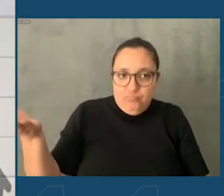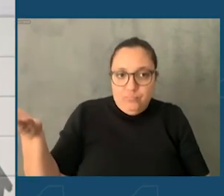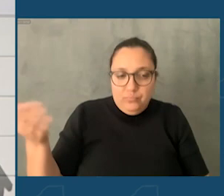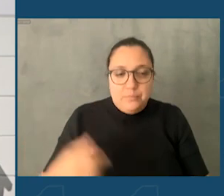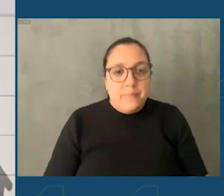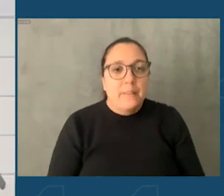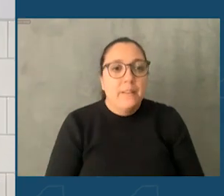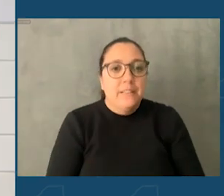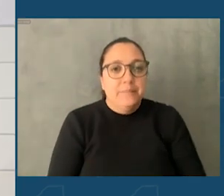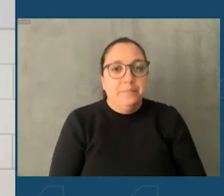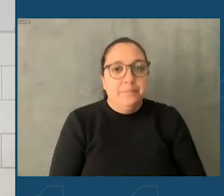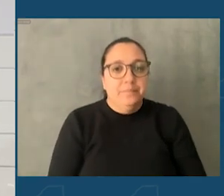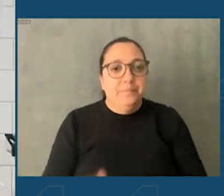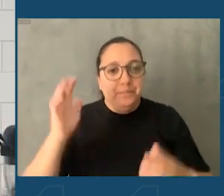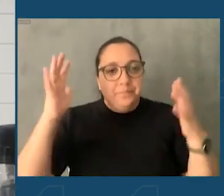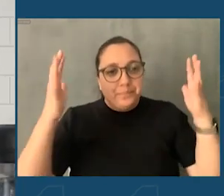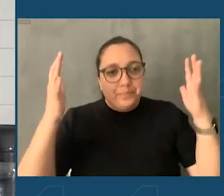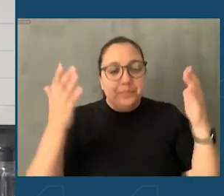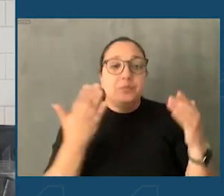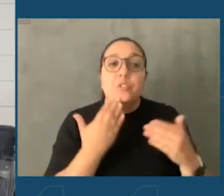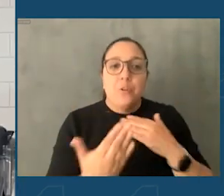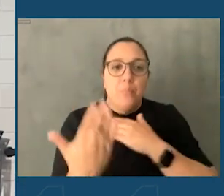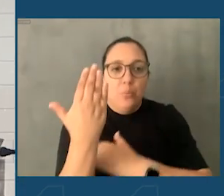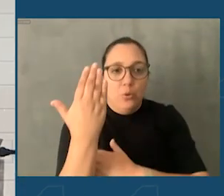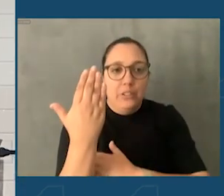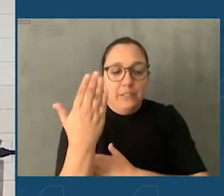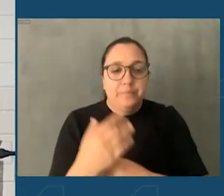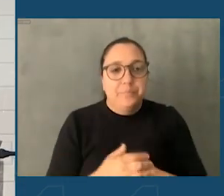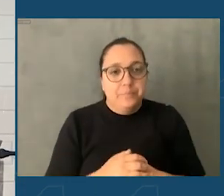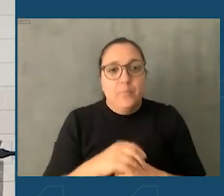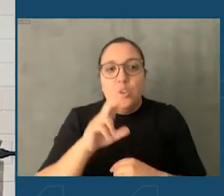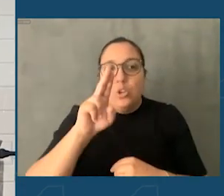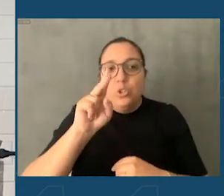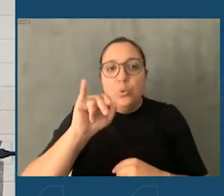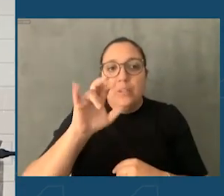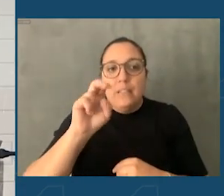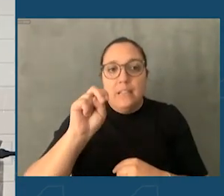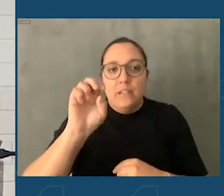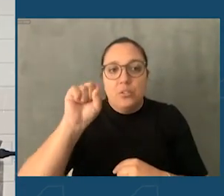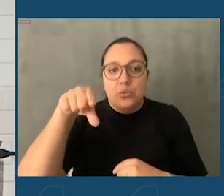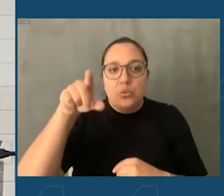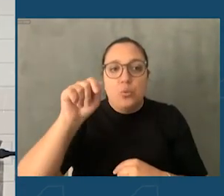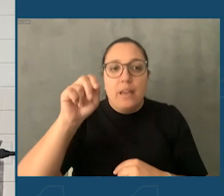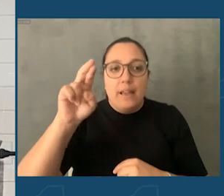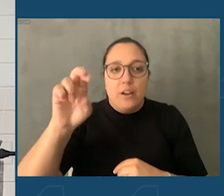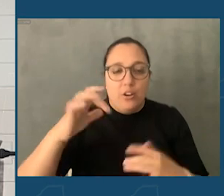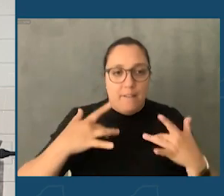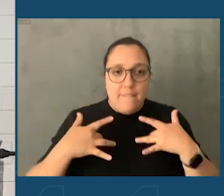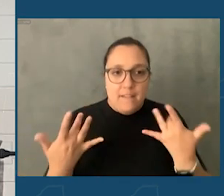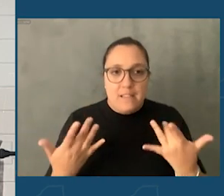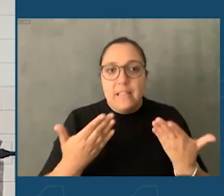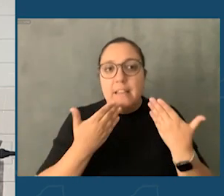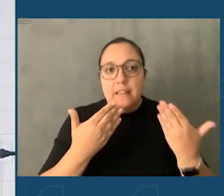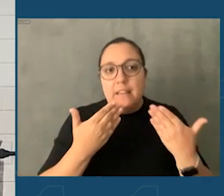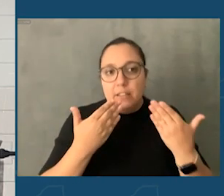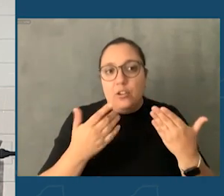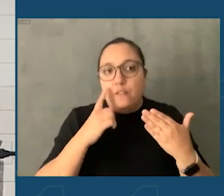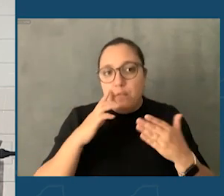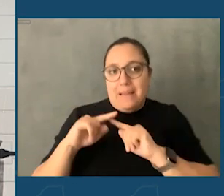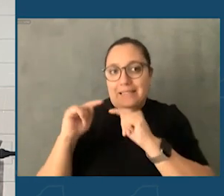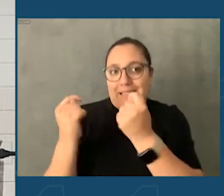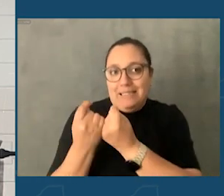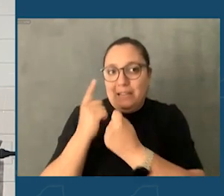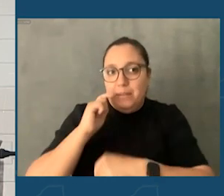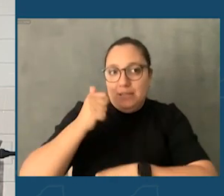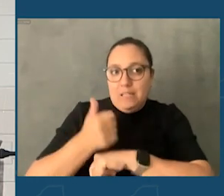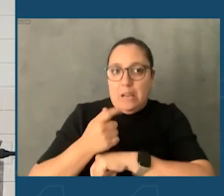Good morning, everybody, and welcome to Union Square Events. I want to thank my team for putting this together on very short notice, but the